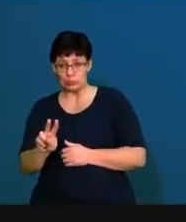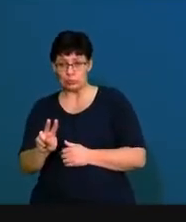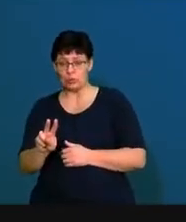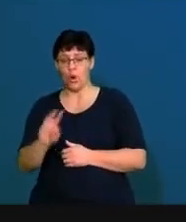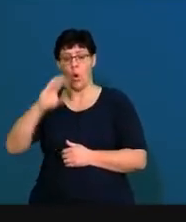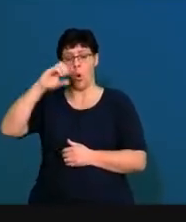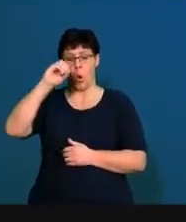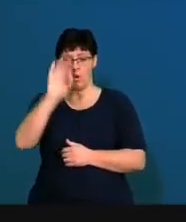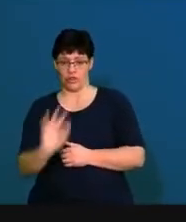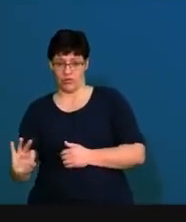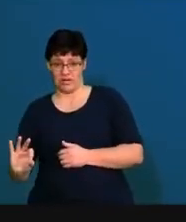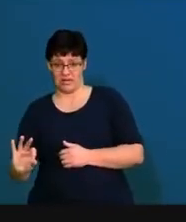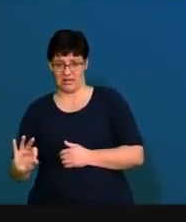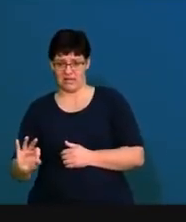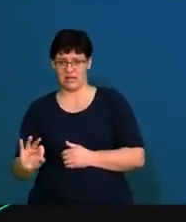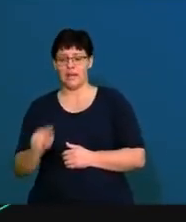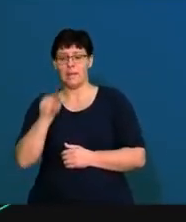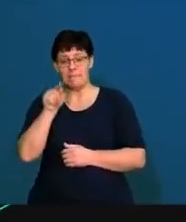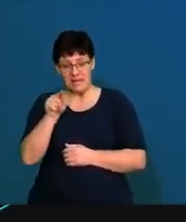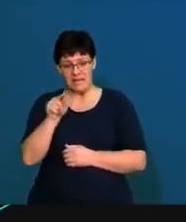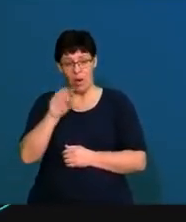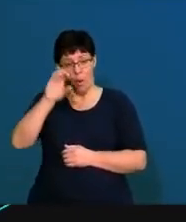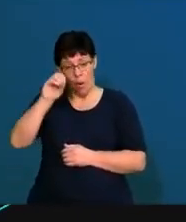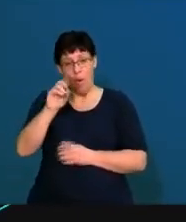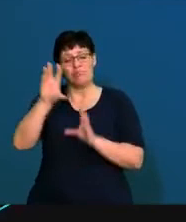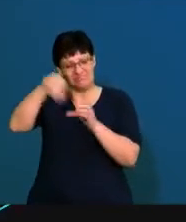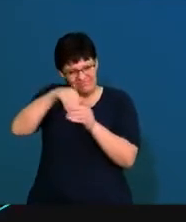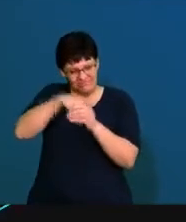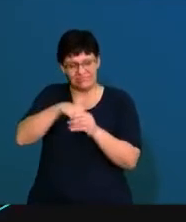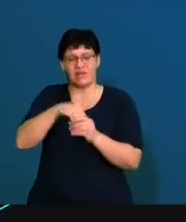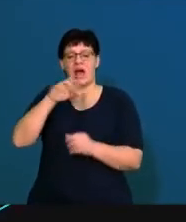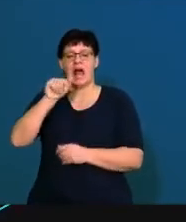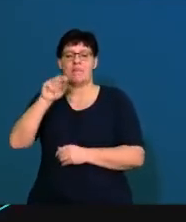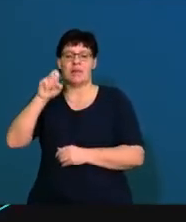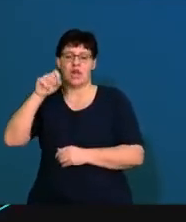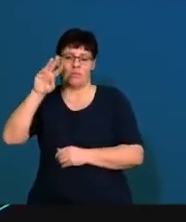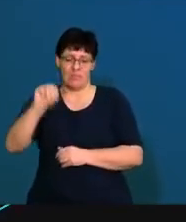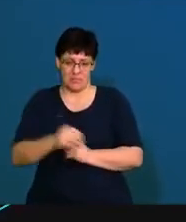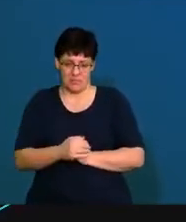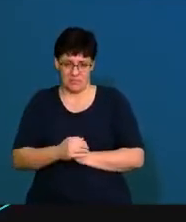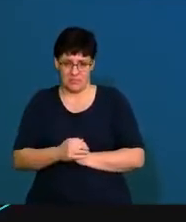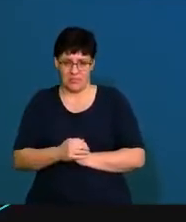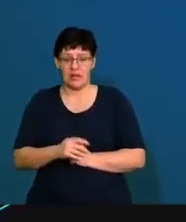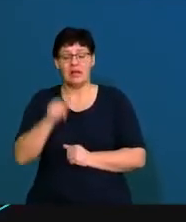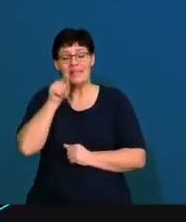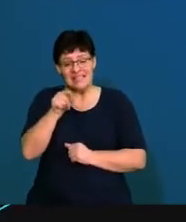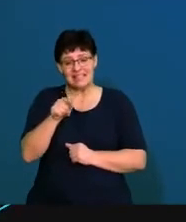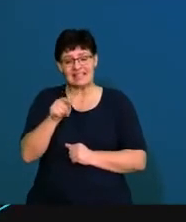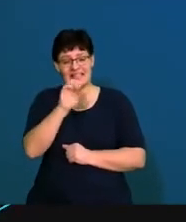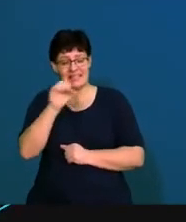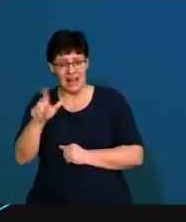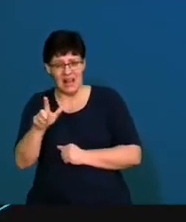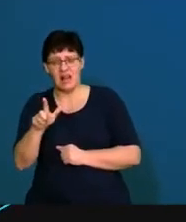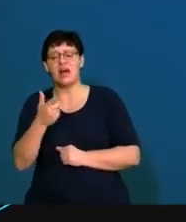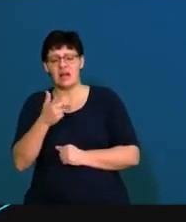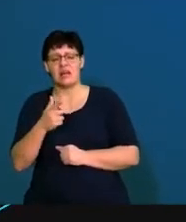Al2O3. Okay? This is the ore which contains aluminium. So electrolysis, the electrolytic cell